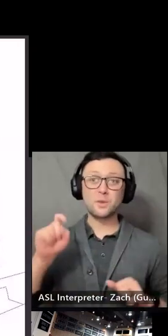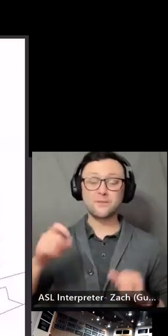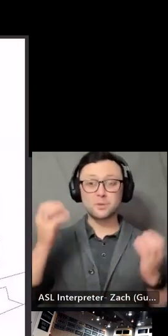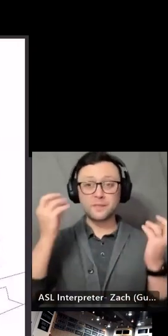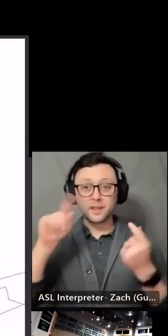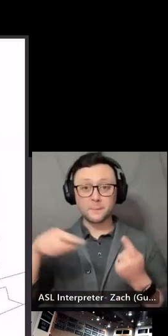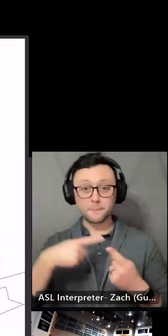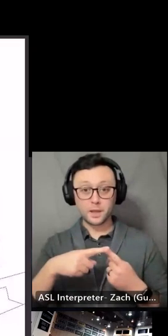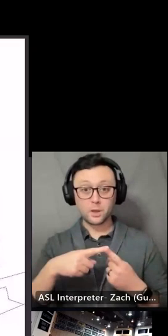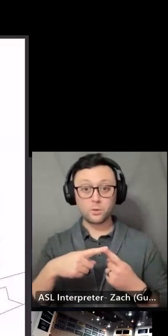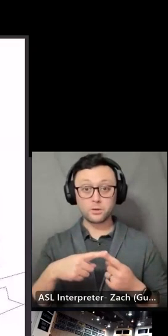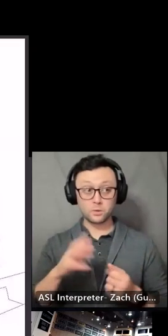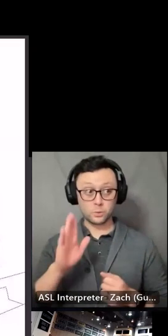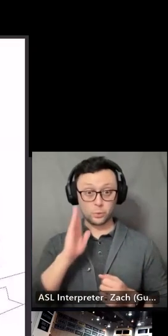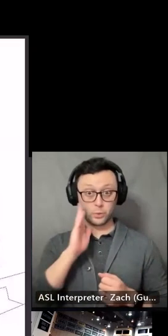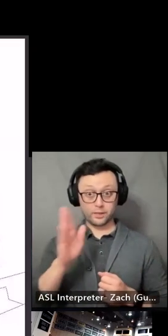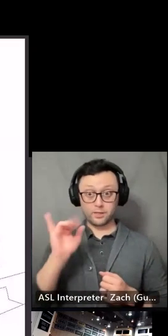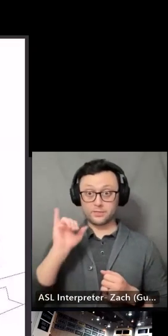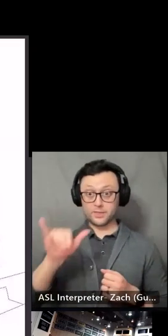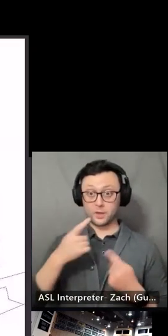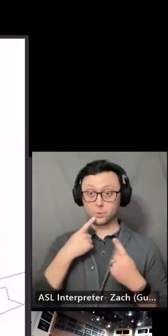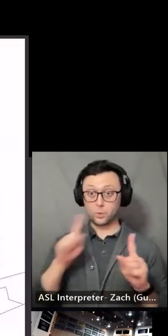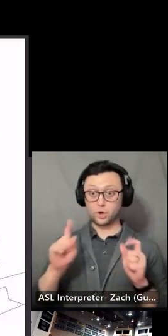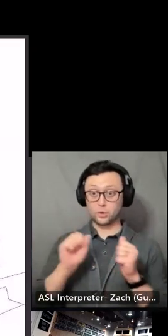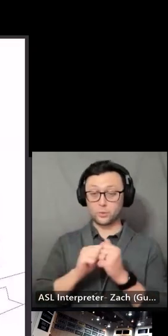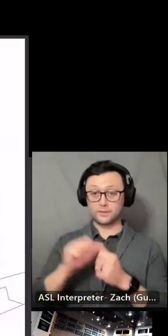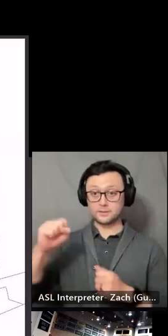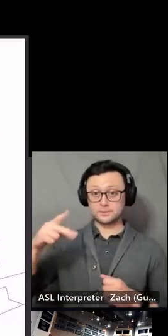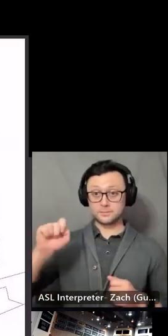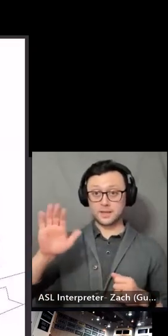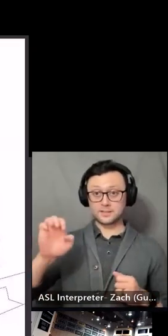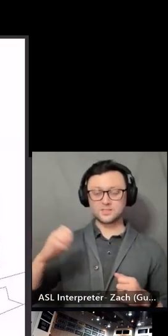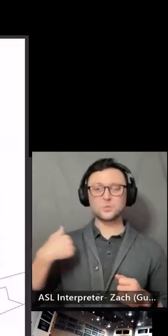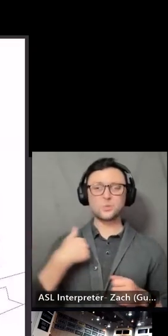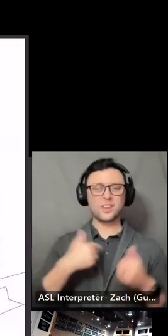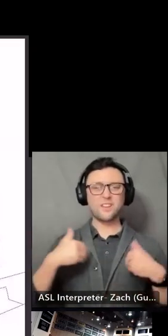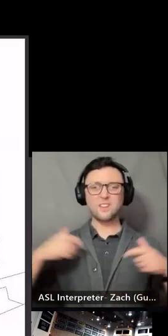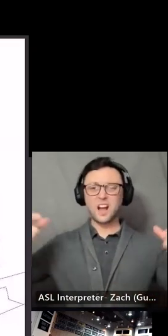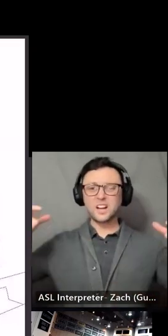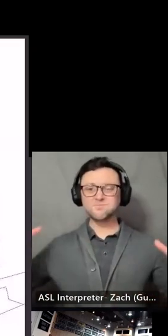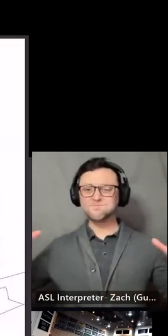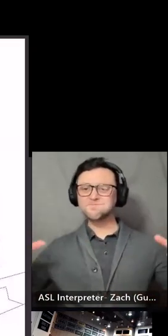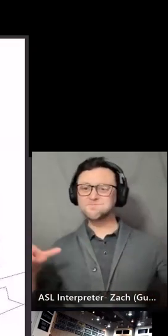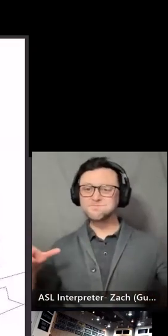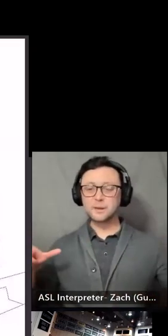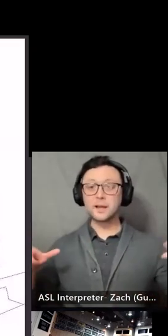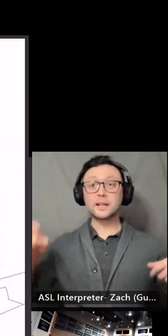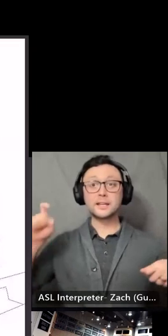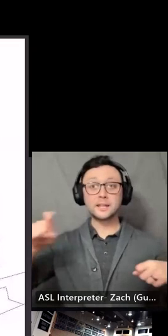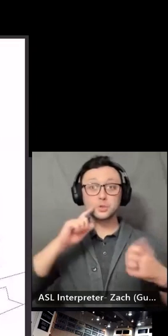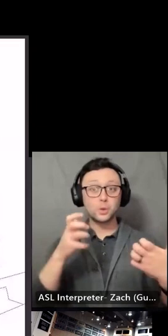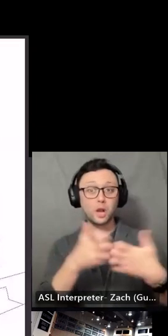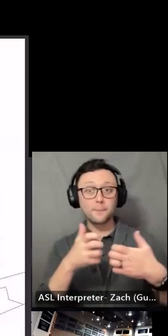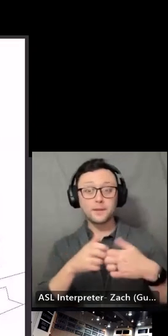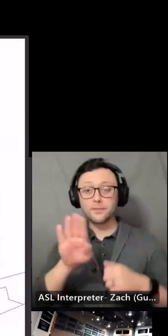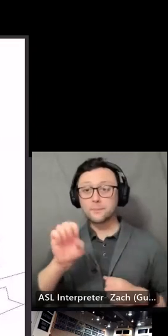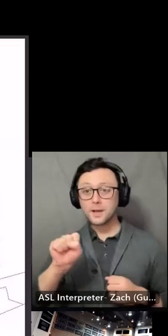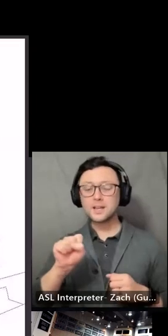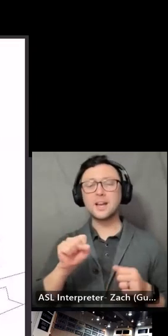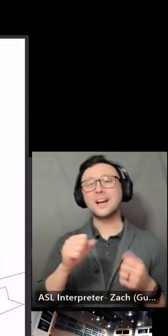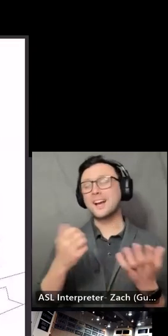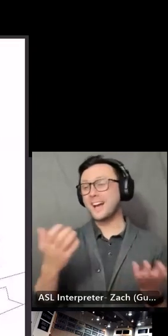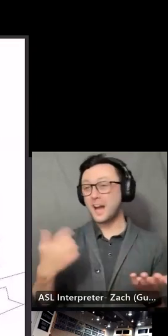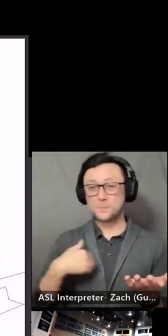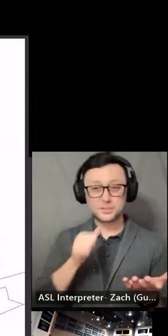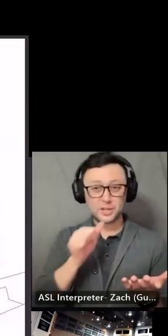even pencils out for a developer, because we've got some really large structural spans that need to accommodate our buses. And I'm not sure